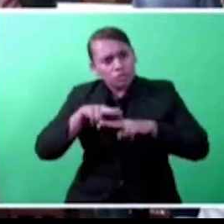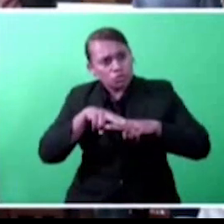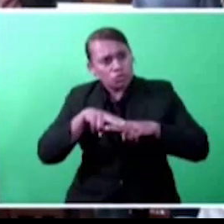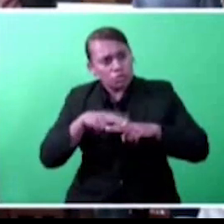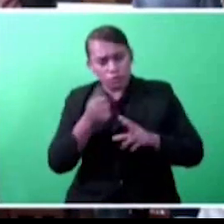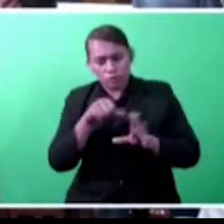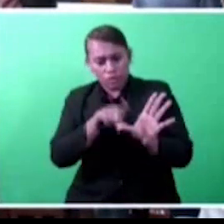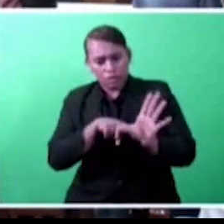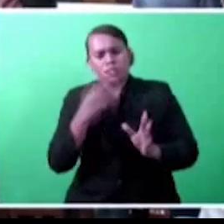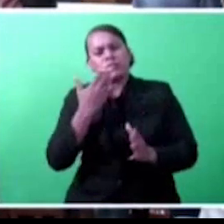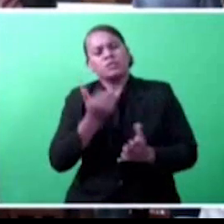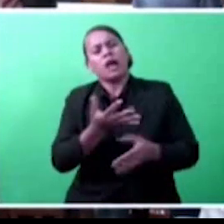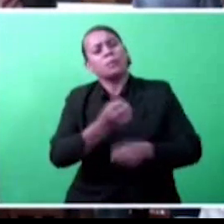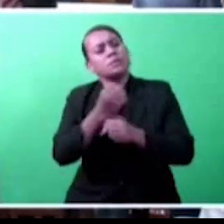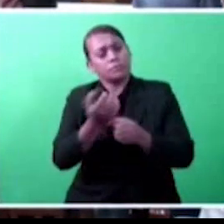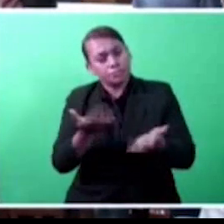you, sir.